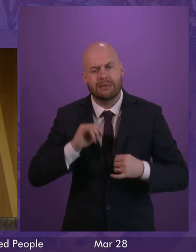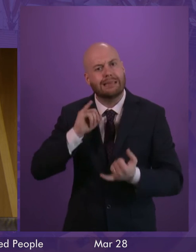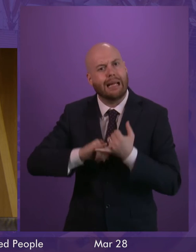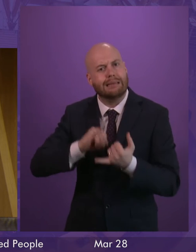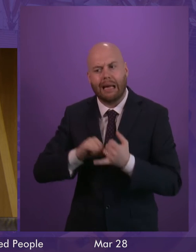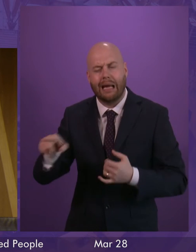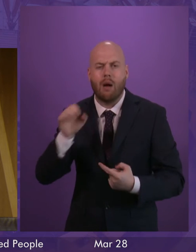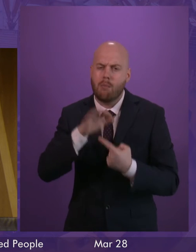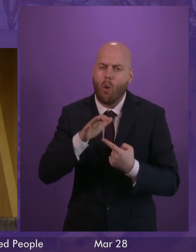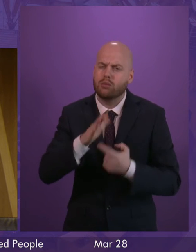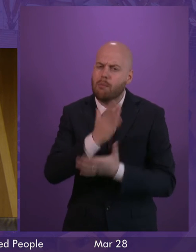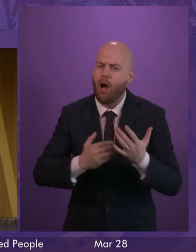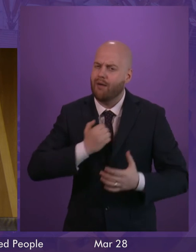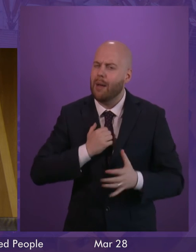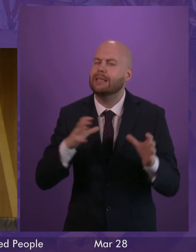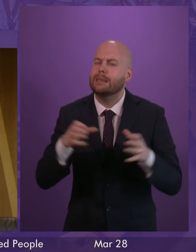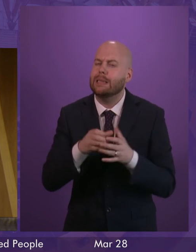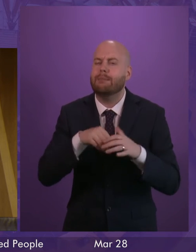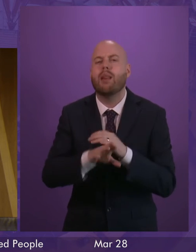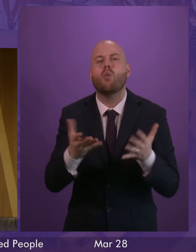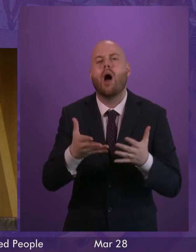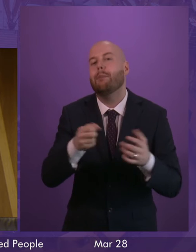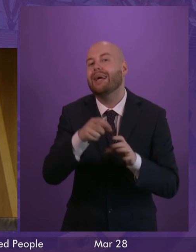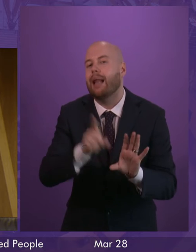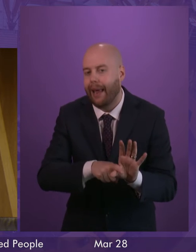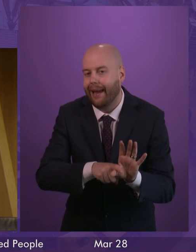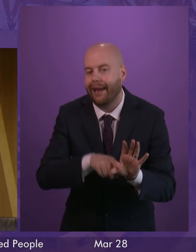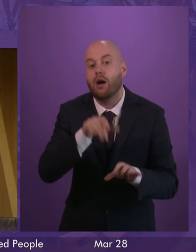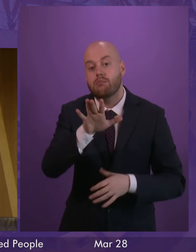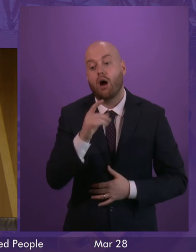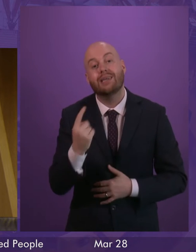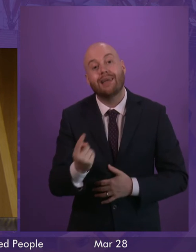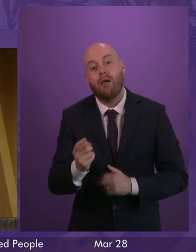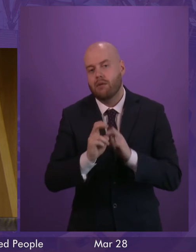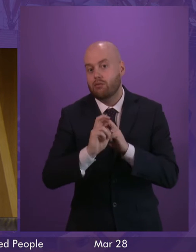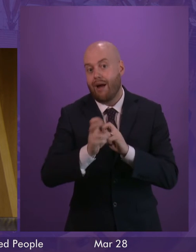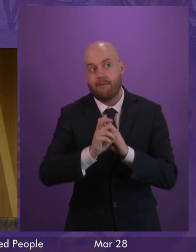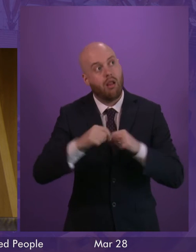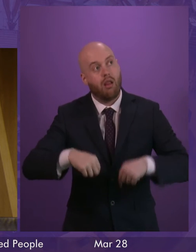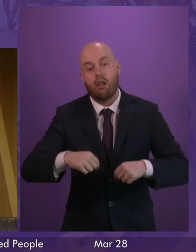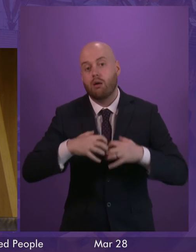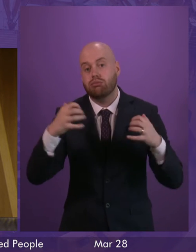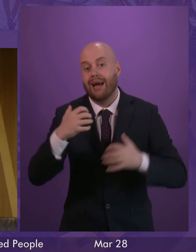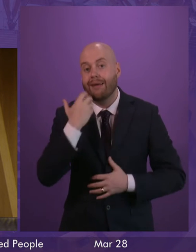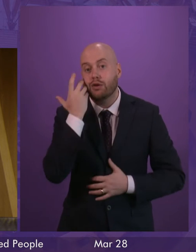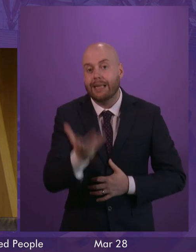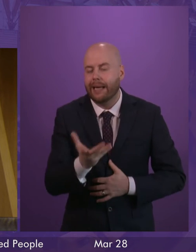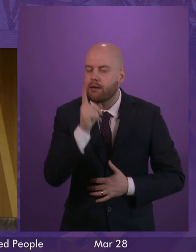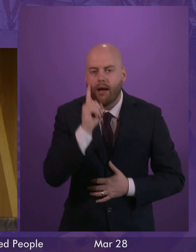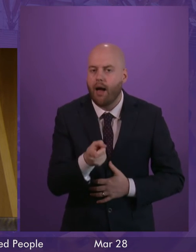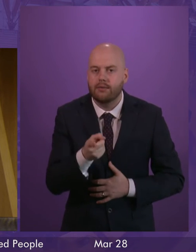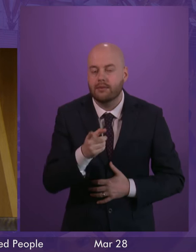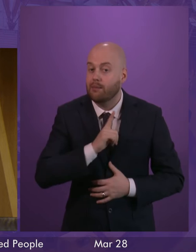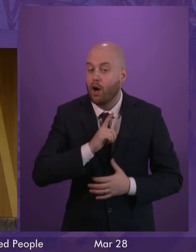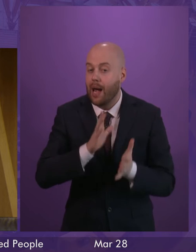Paisley, she's not physically able to be here every day due to her worsening condition. particularly with MS,